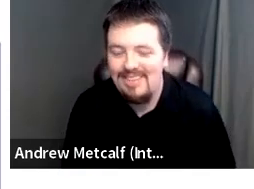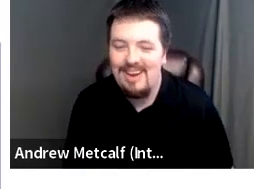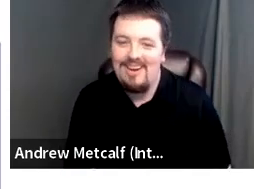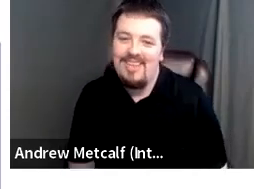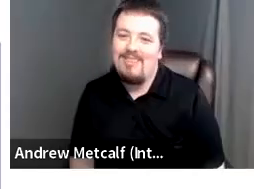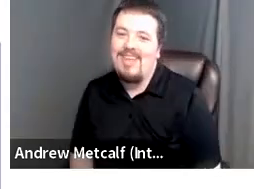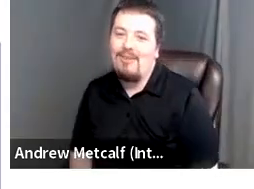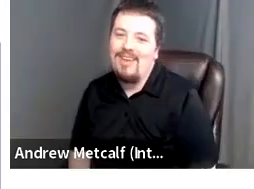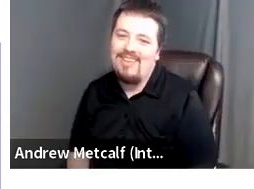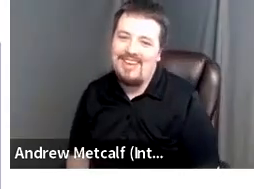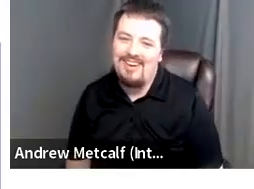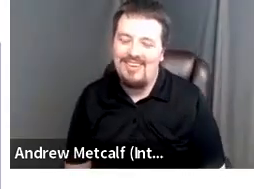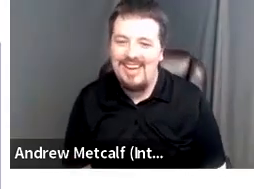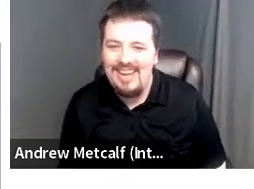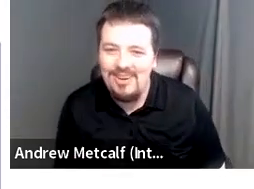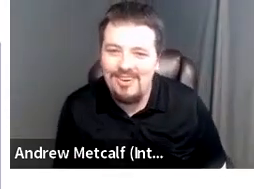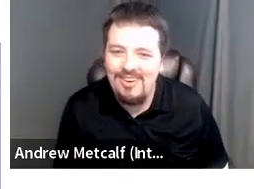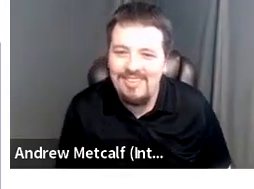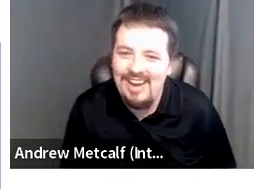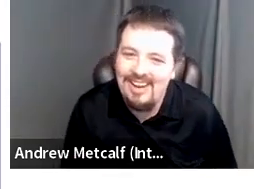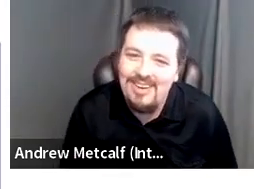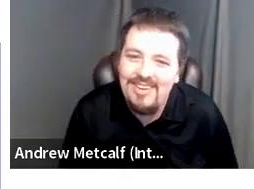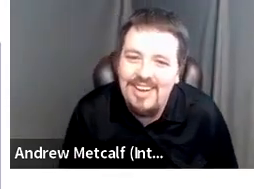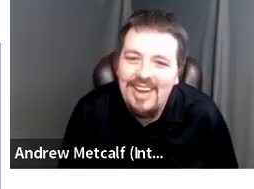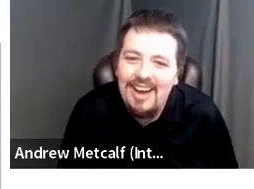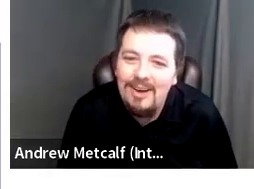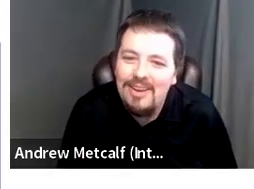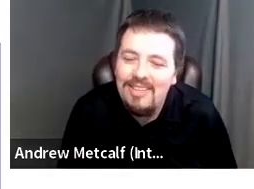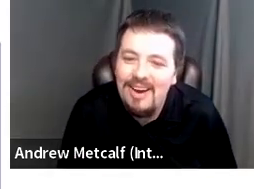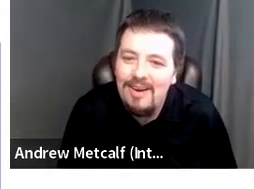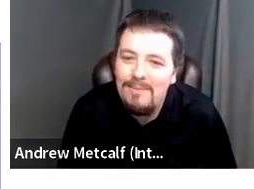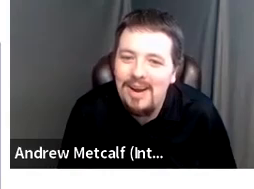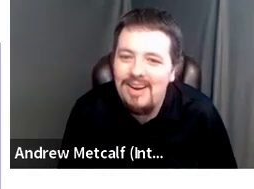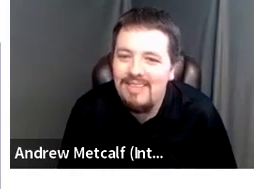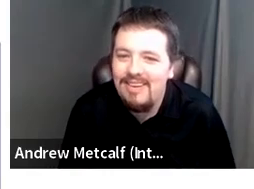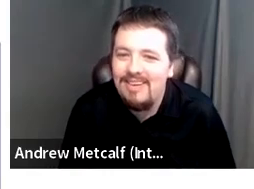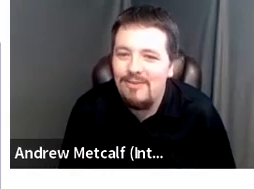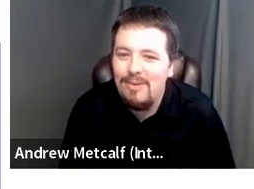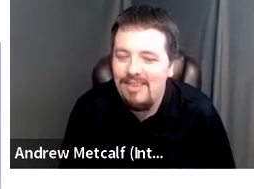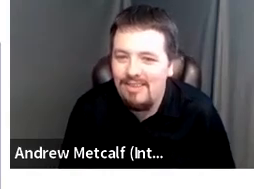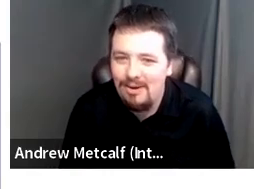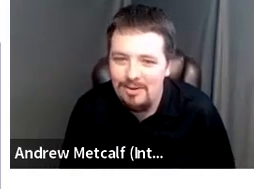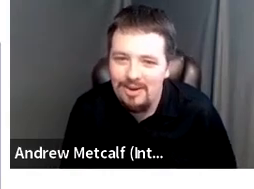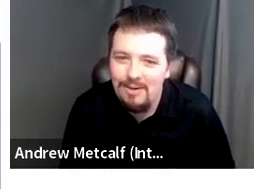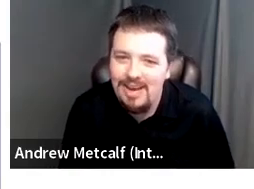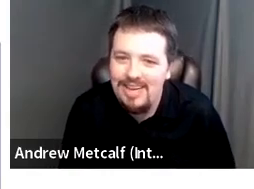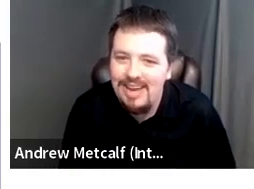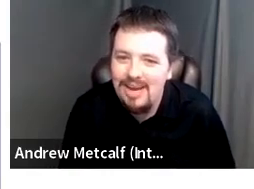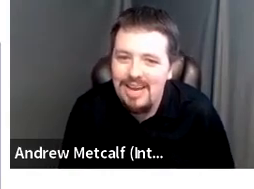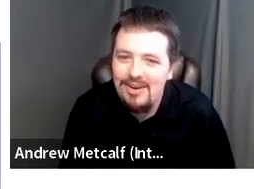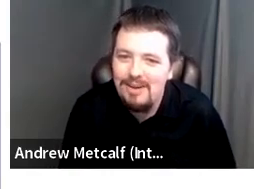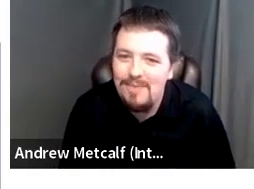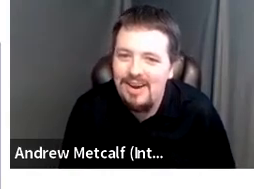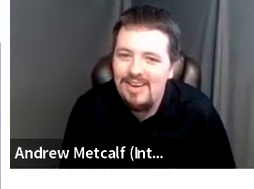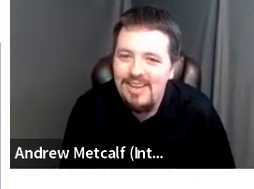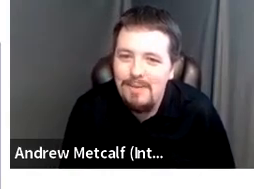impaired. That'll fix it, if you don't know sign language. Because they're in Paris and different places say, oh, I'm